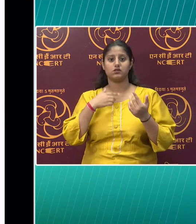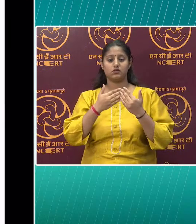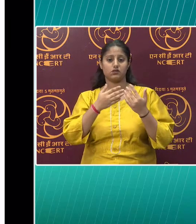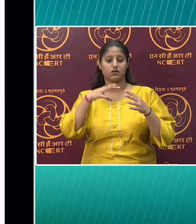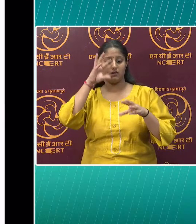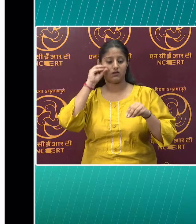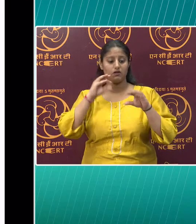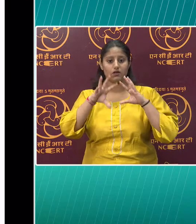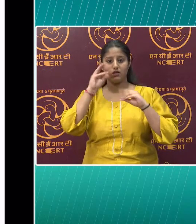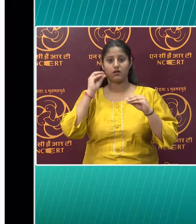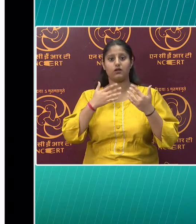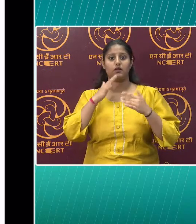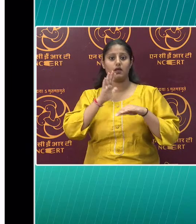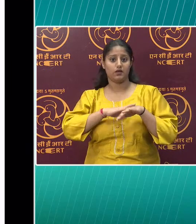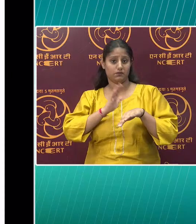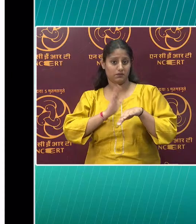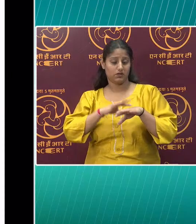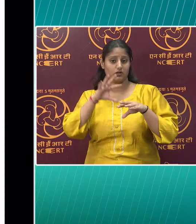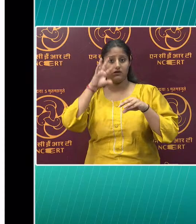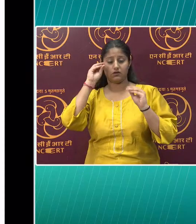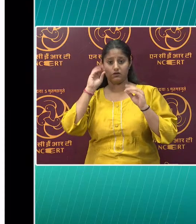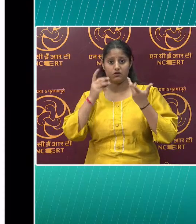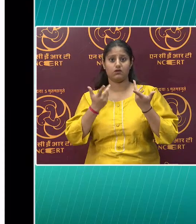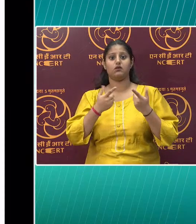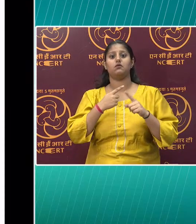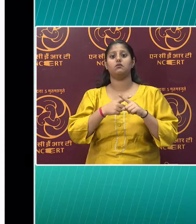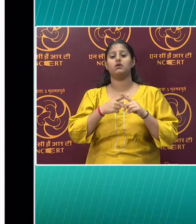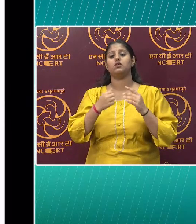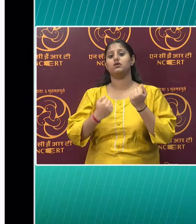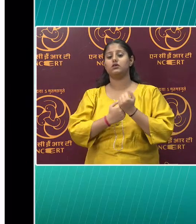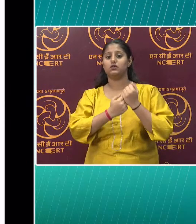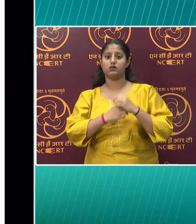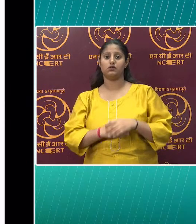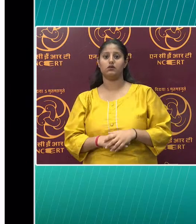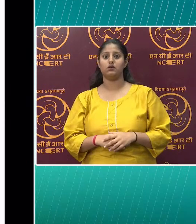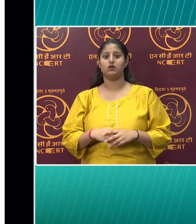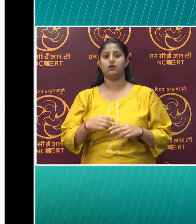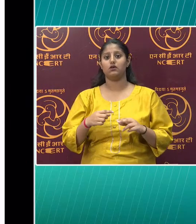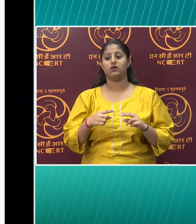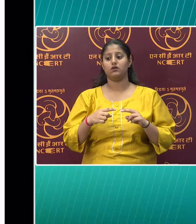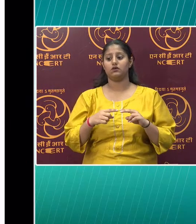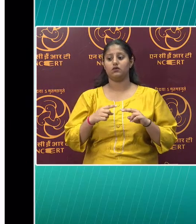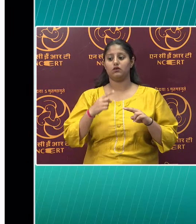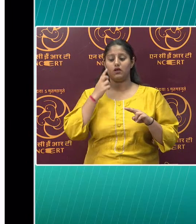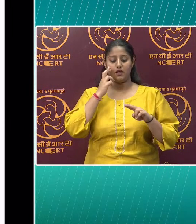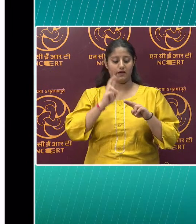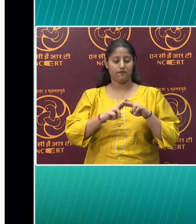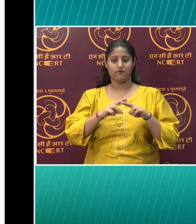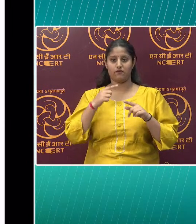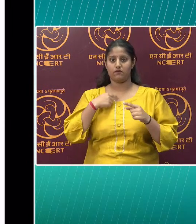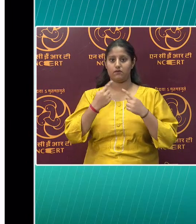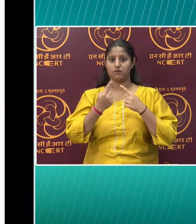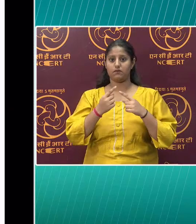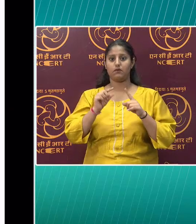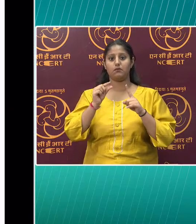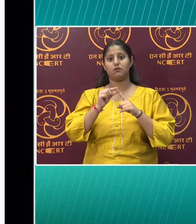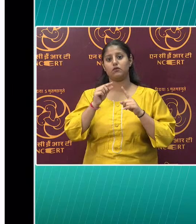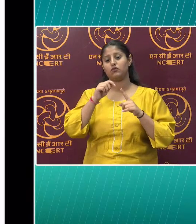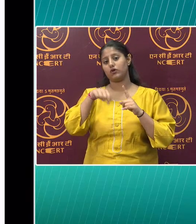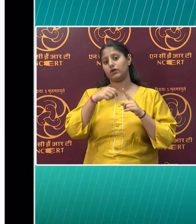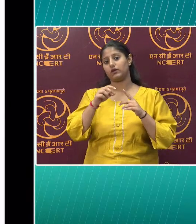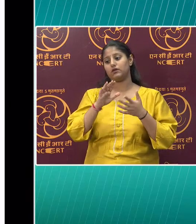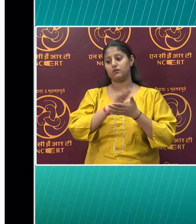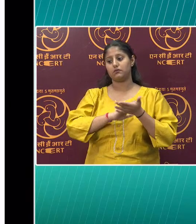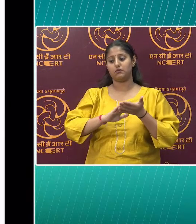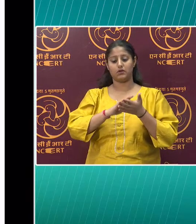learn from experience and reflection. Right. So when we talk about PBLs, we have to have driving questions,